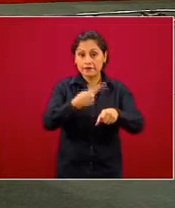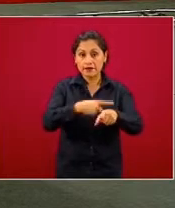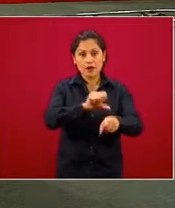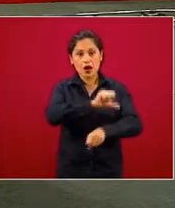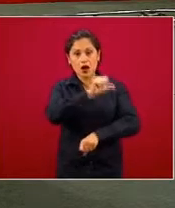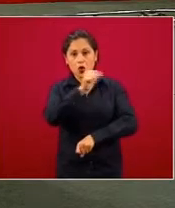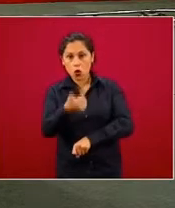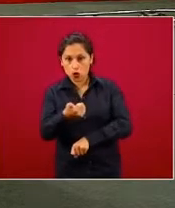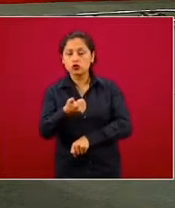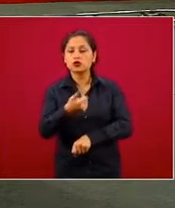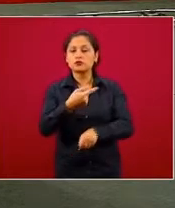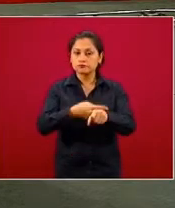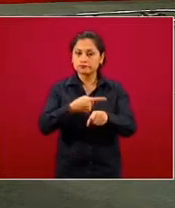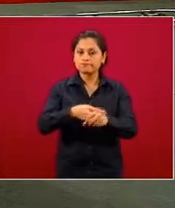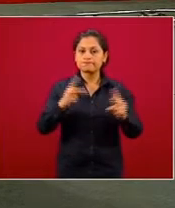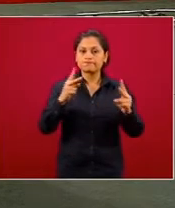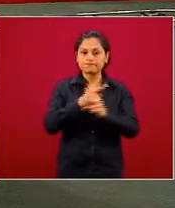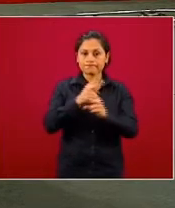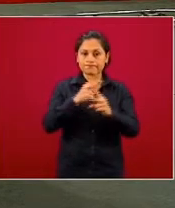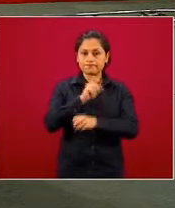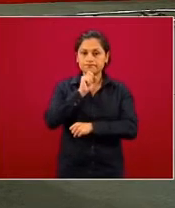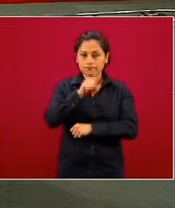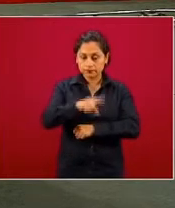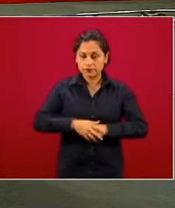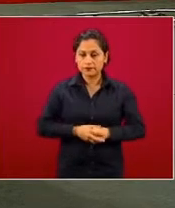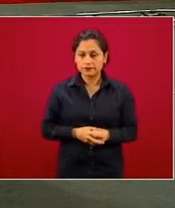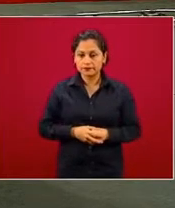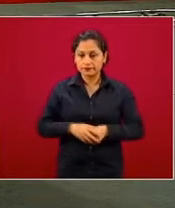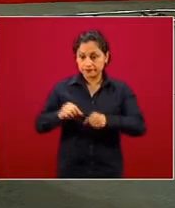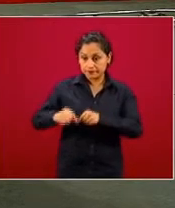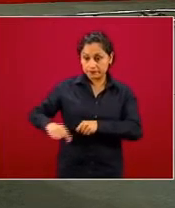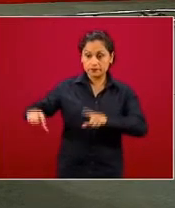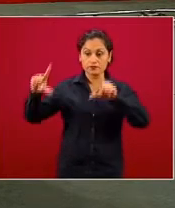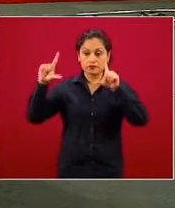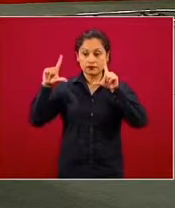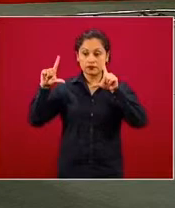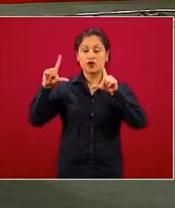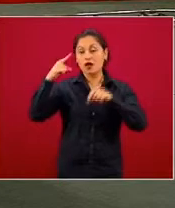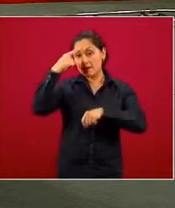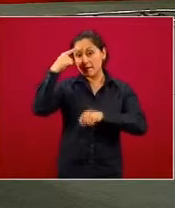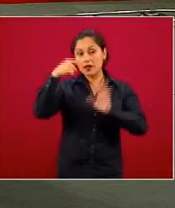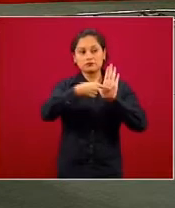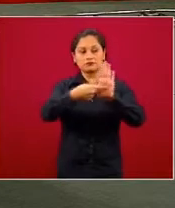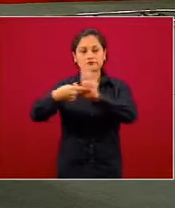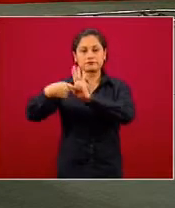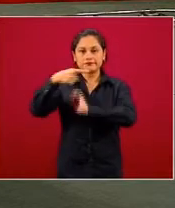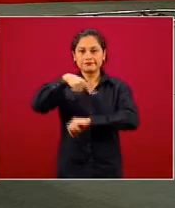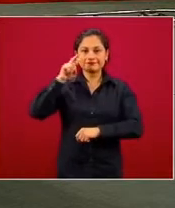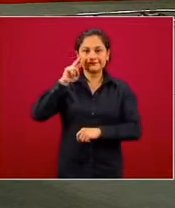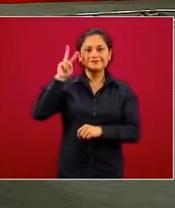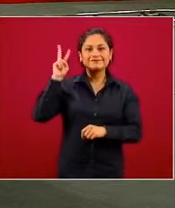Let me locate you on the panorama. We had already commented that epidemiological monitoring is a